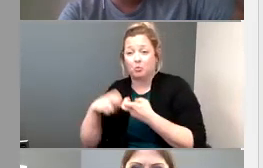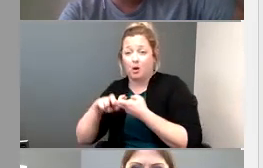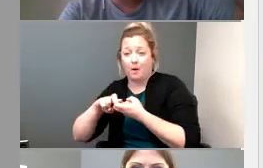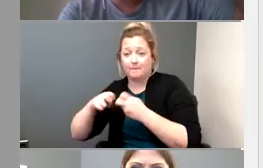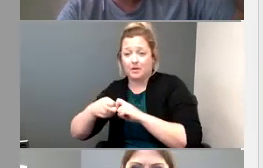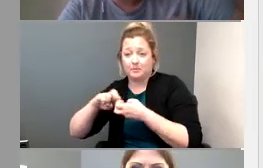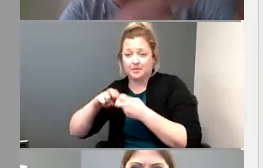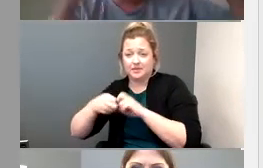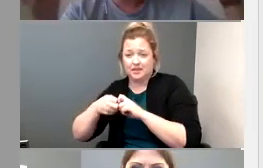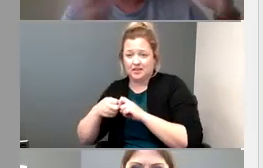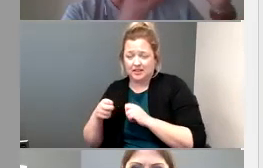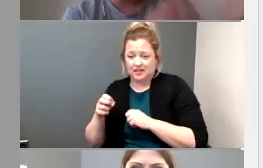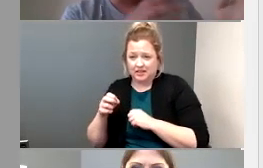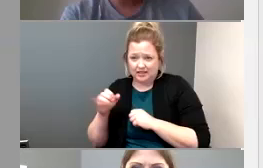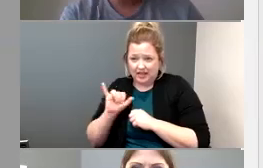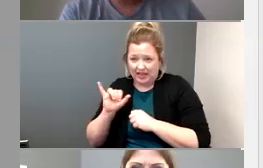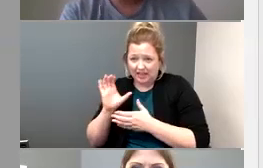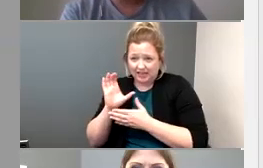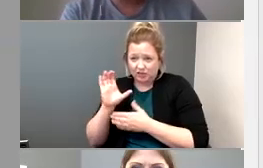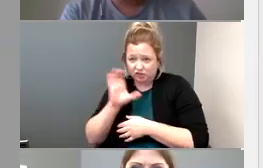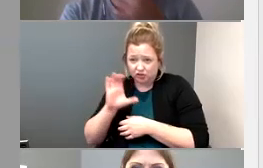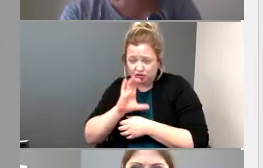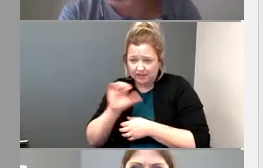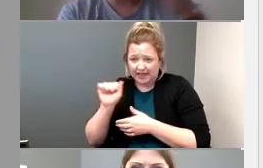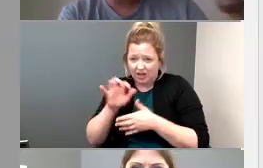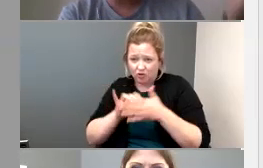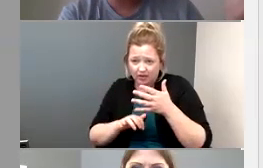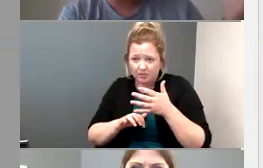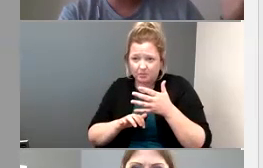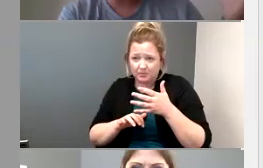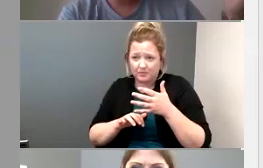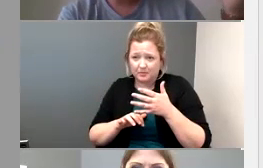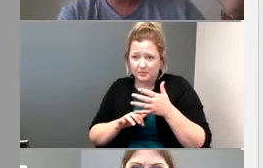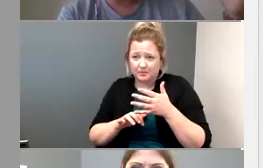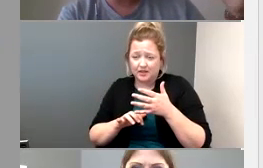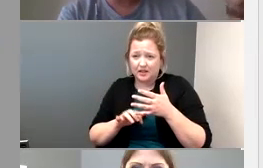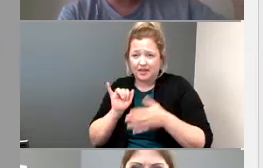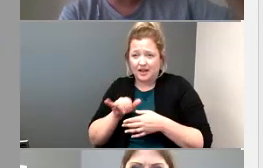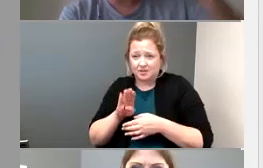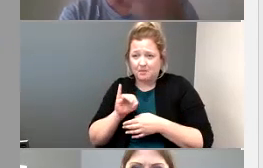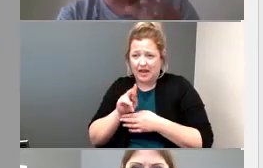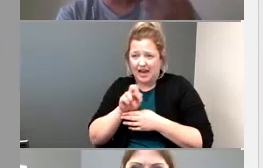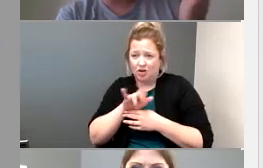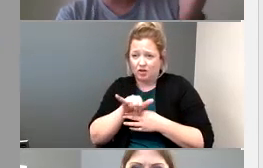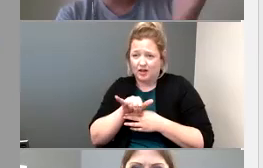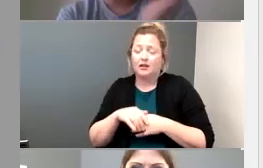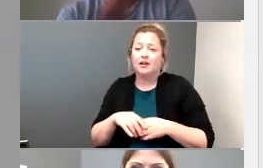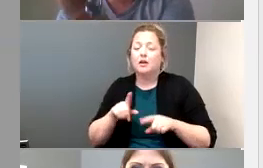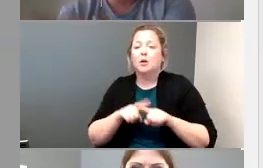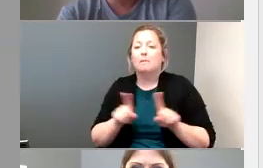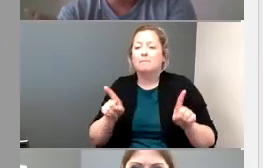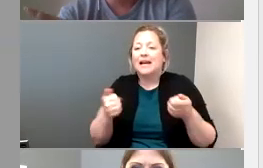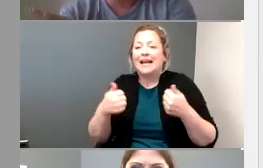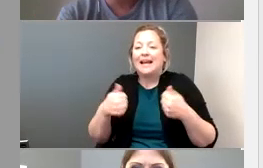a searching algorithm where you are sorting, and that is your searching, that is your binary search systems. But any algorithm in